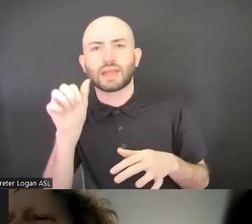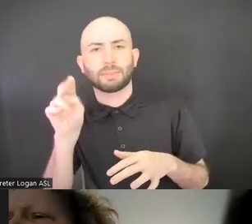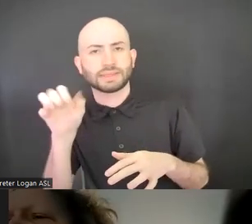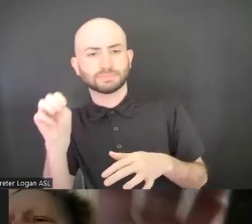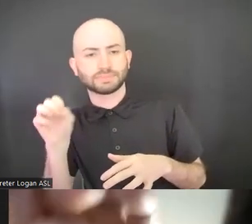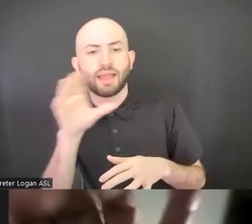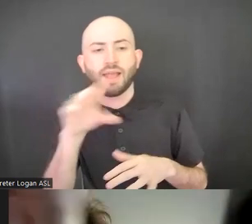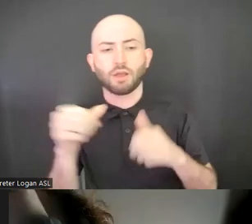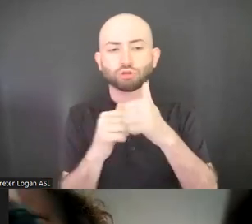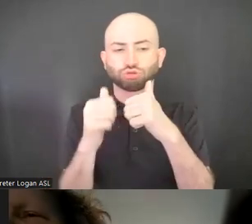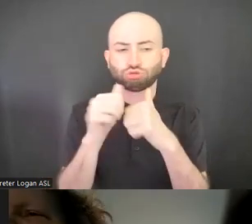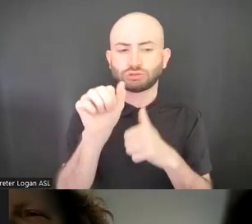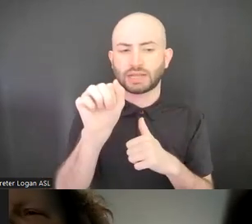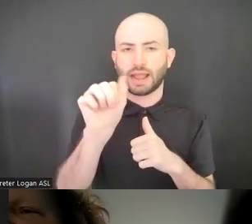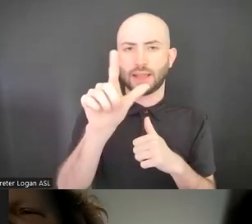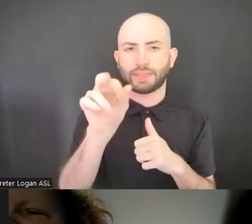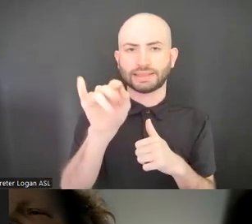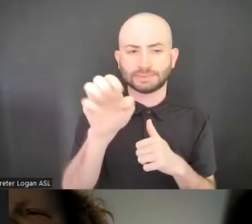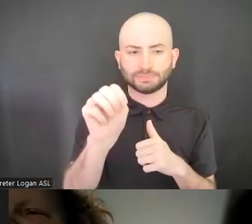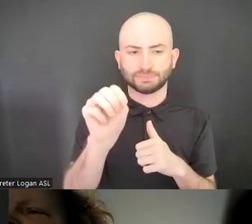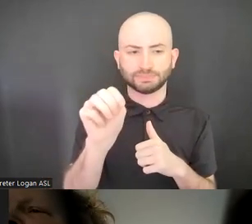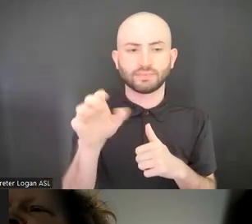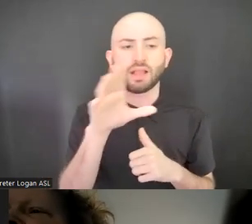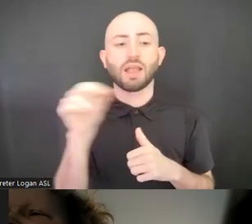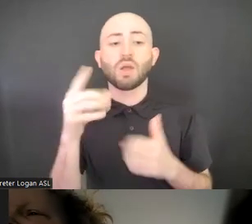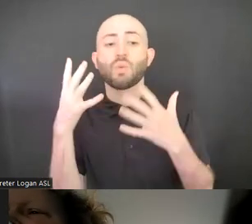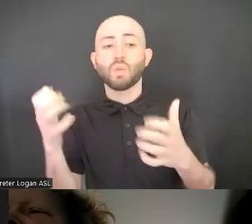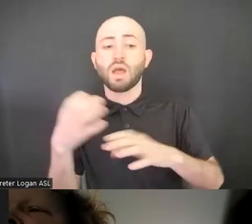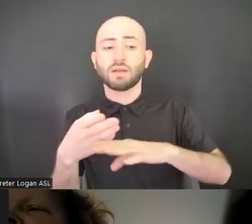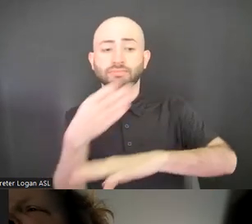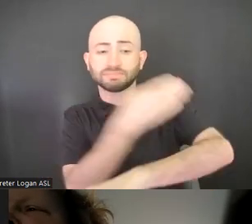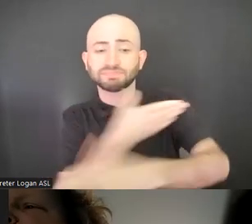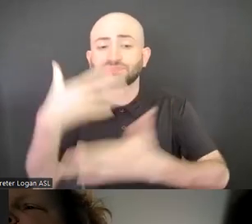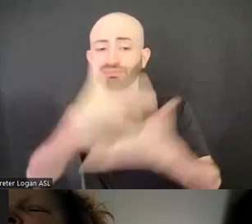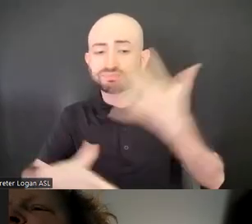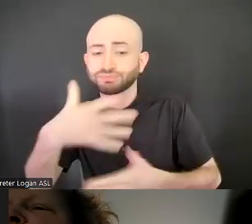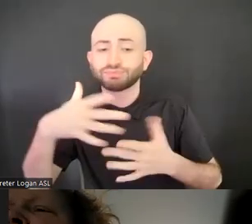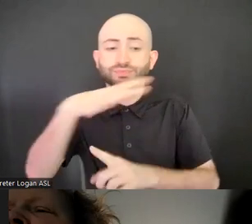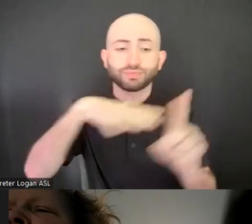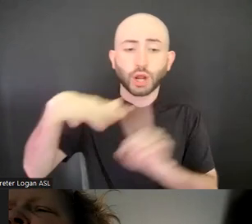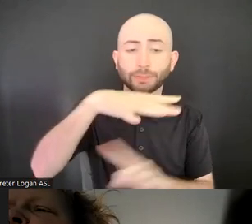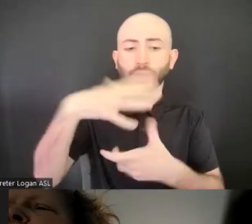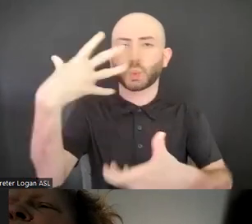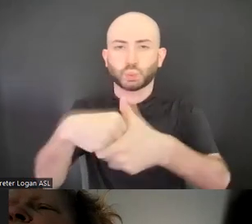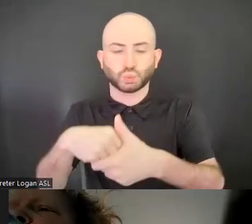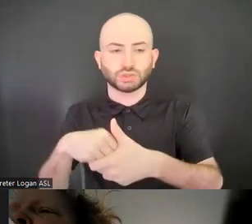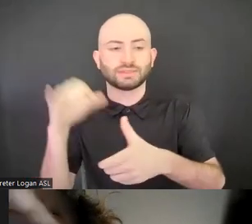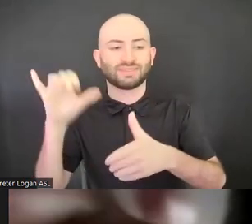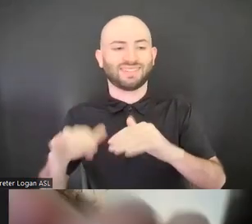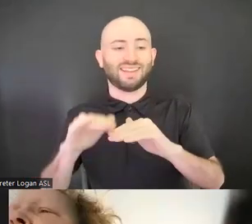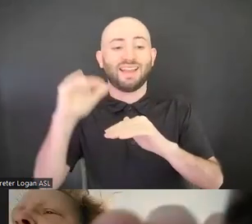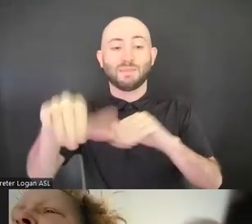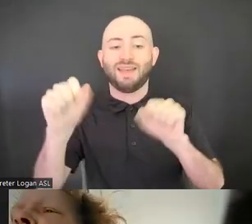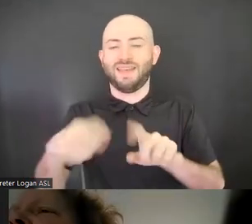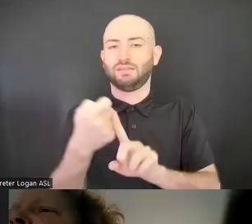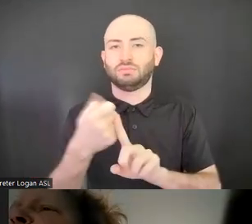environmental inclusion as a step toward eliminating sexual violence against people with disabilities in order to